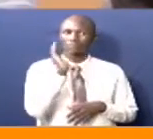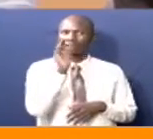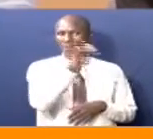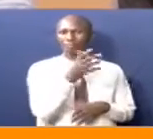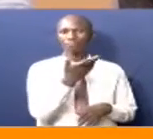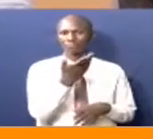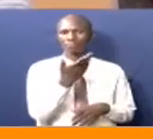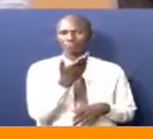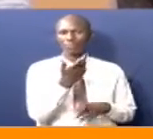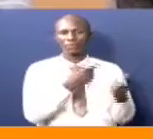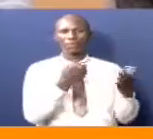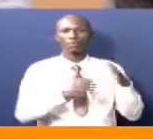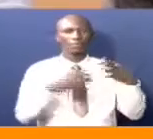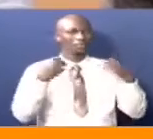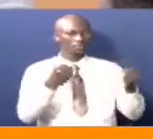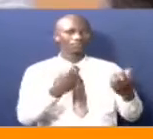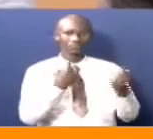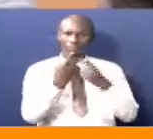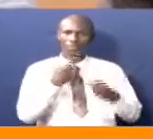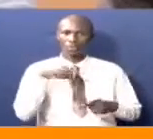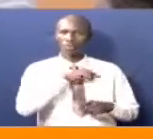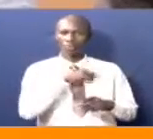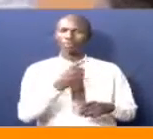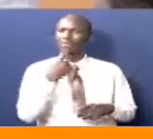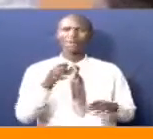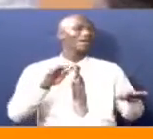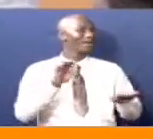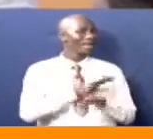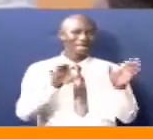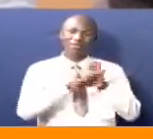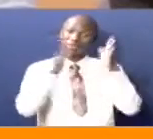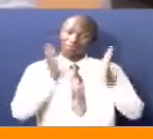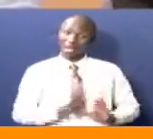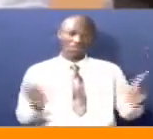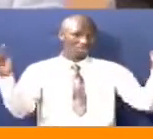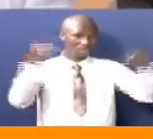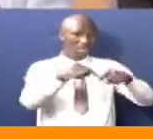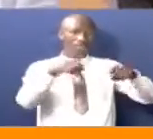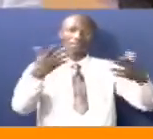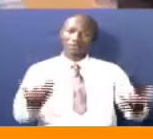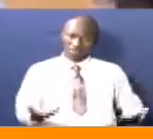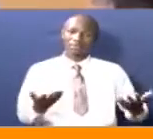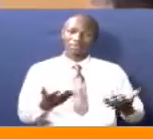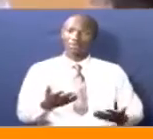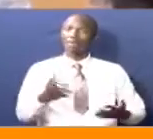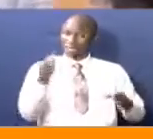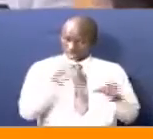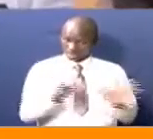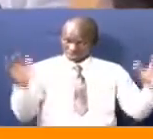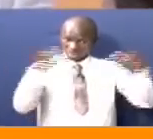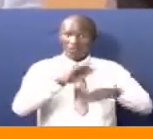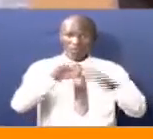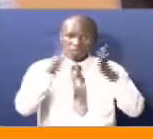I'm going to ask the representative for the Ministry of Health to talk. We have said every person who is coming here, who is going to be in the